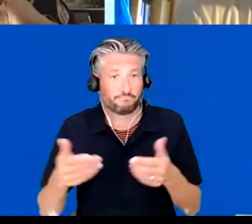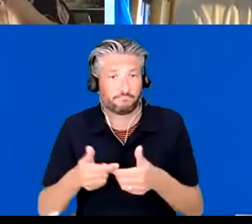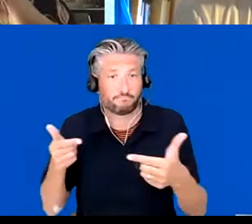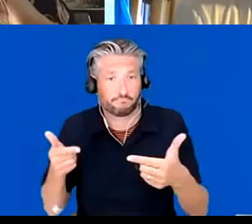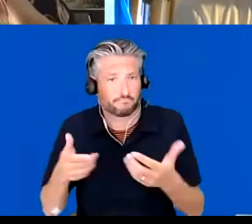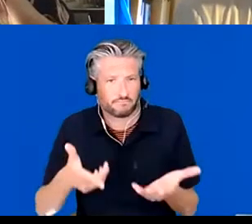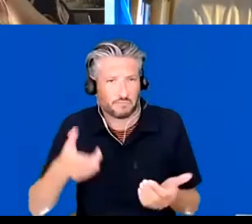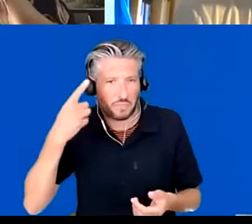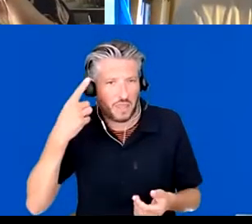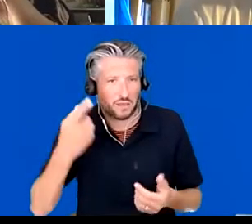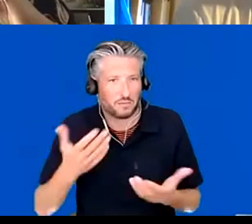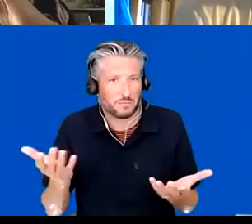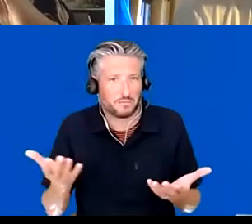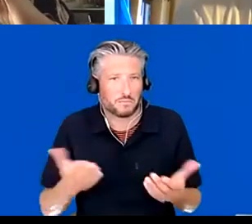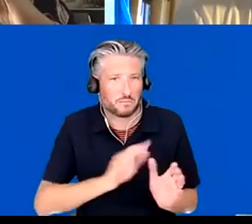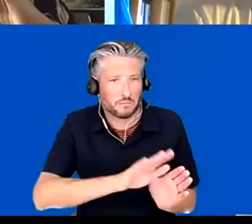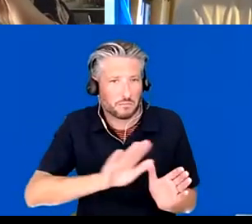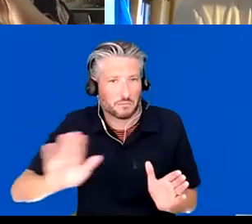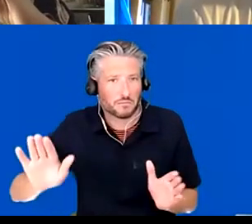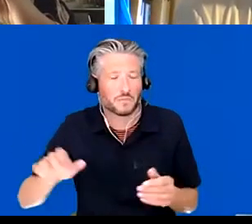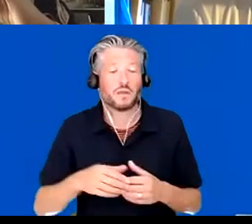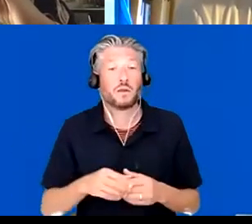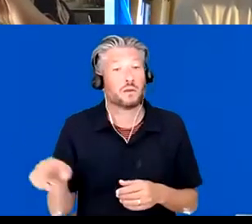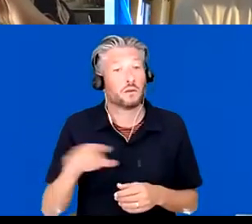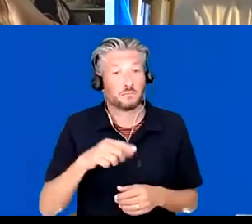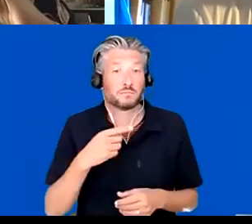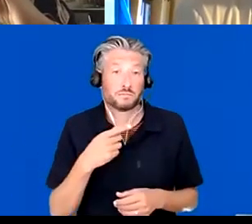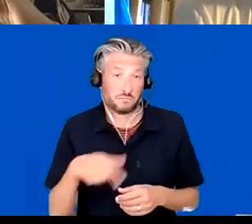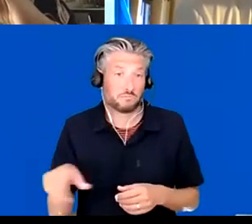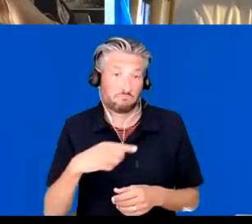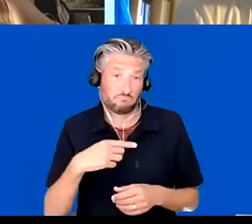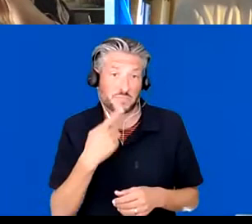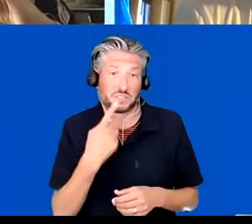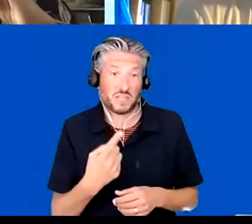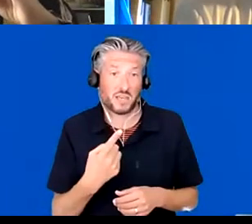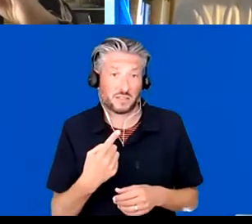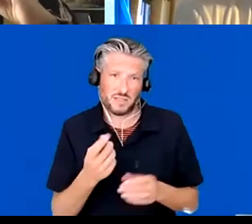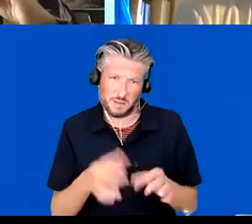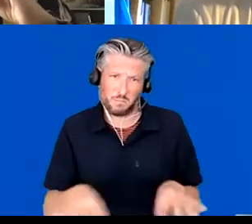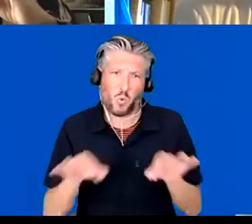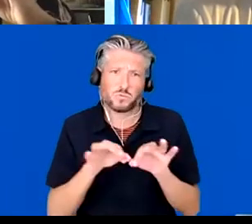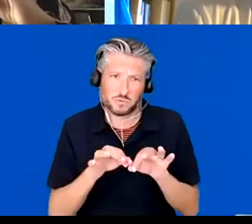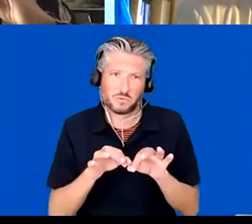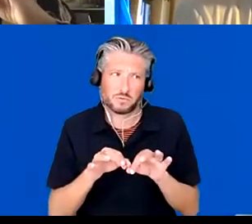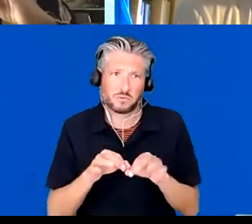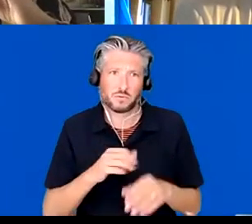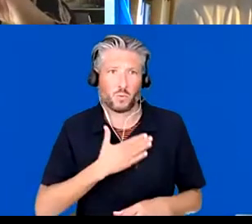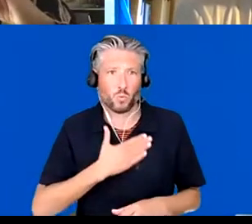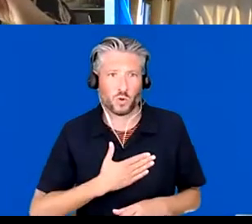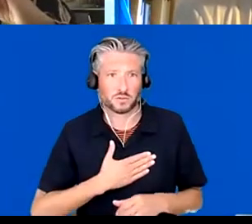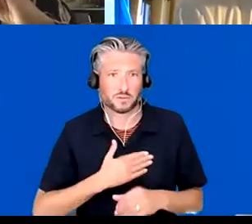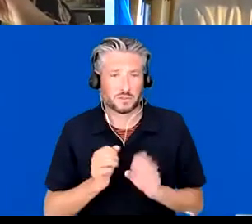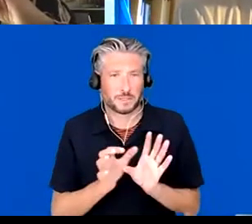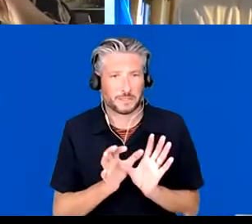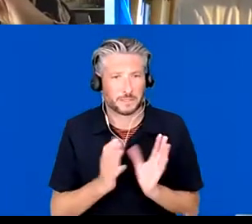to they said that this was important for their professional network, and that was part of the goal that I had, especially,